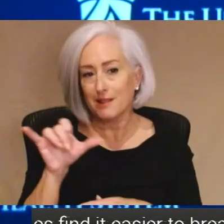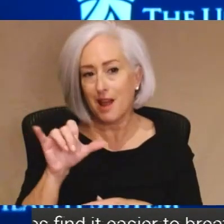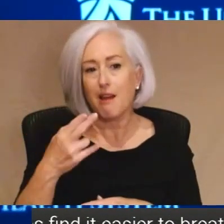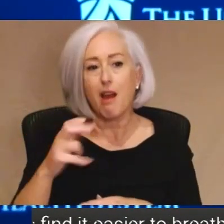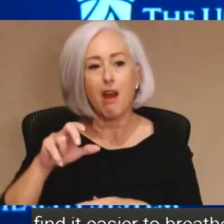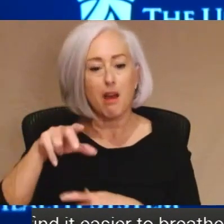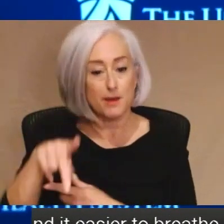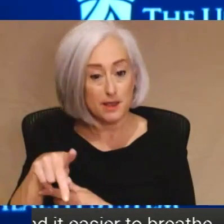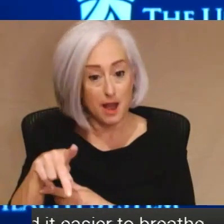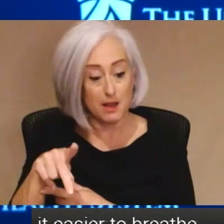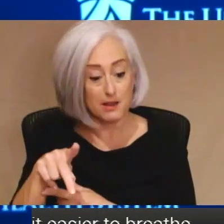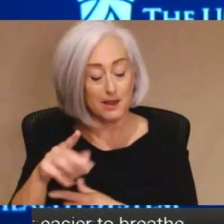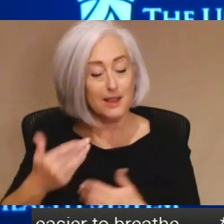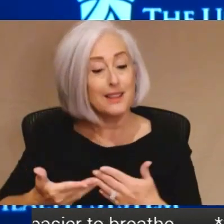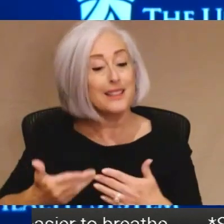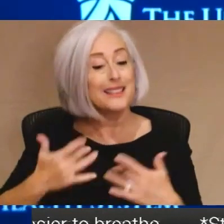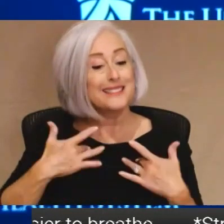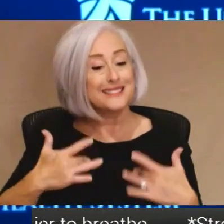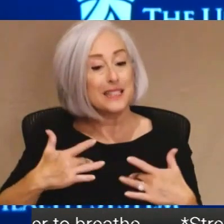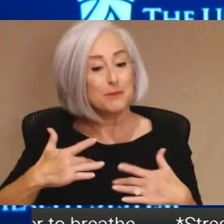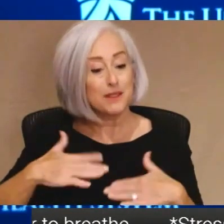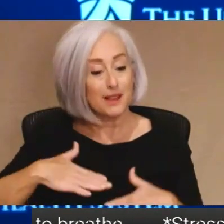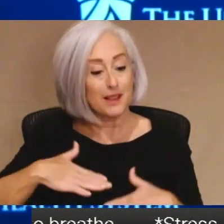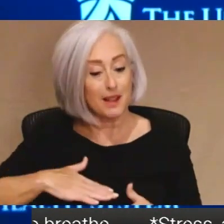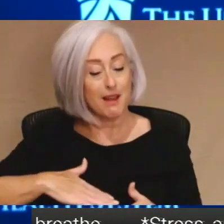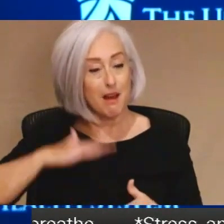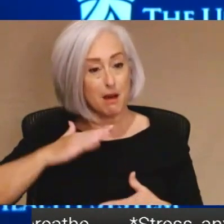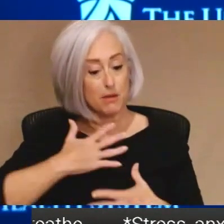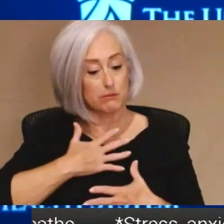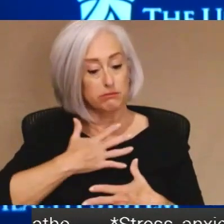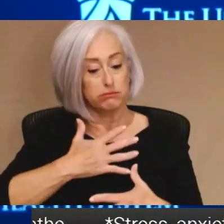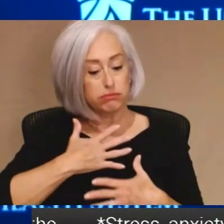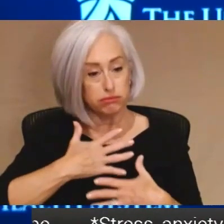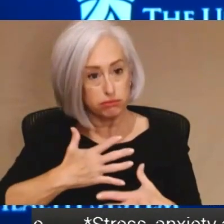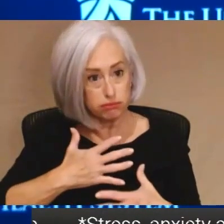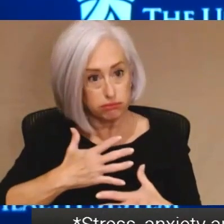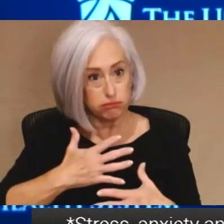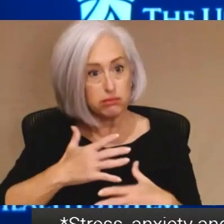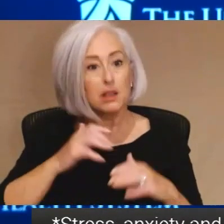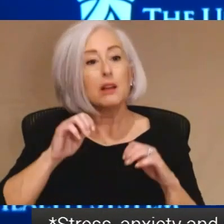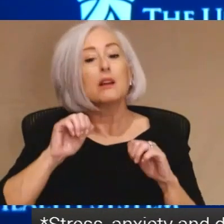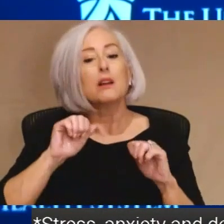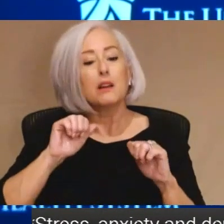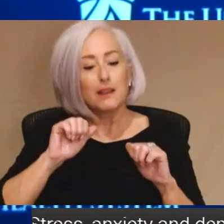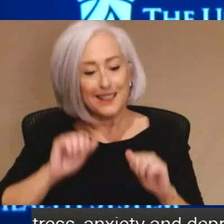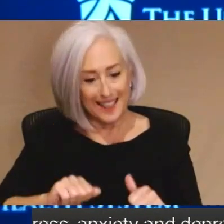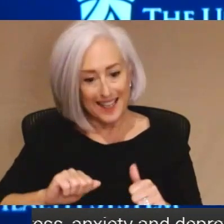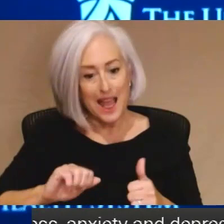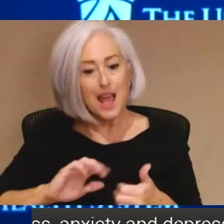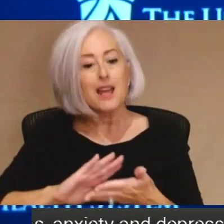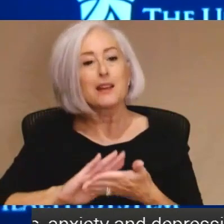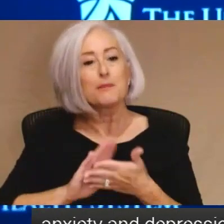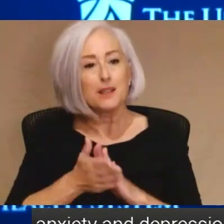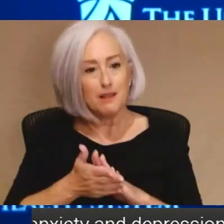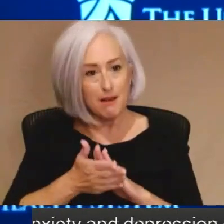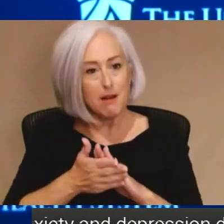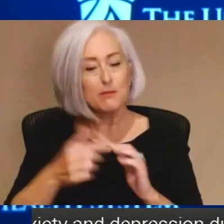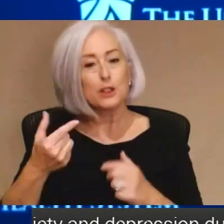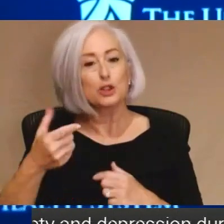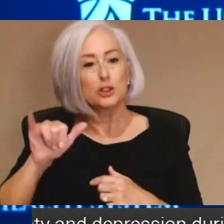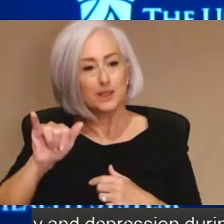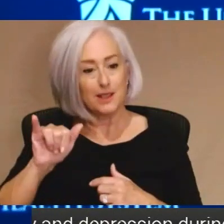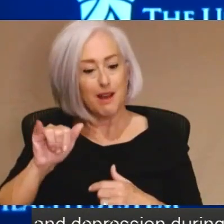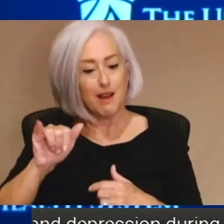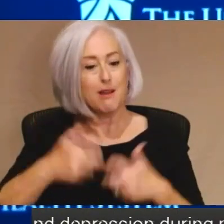upper respiratory symptoms, and a few times turning into a gastroenteritis with some vomiting and diarrhea, but the hepatitis part is